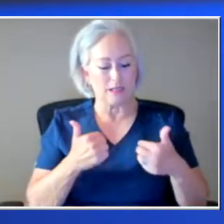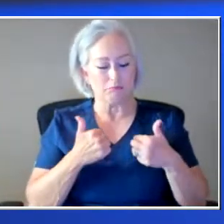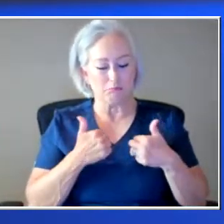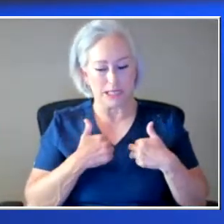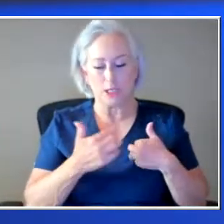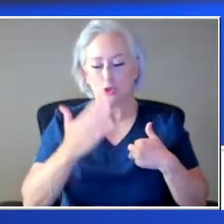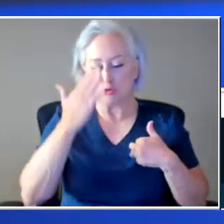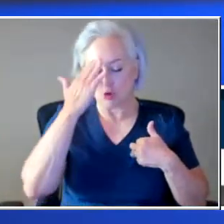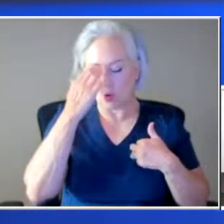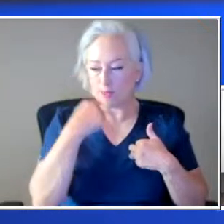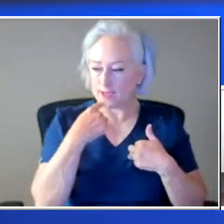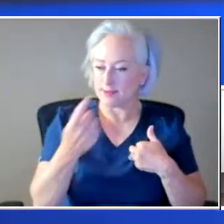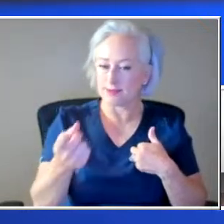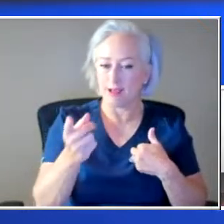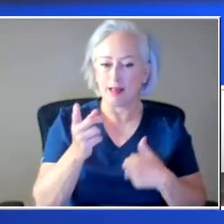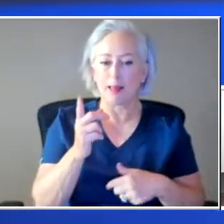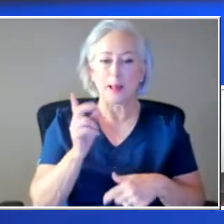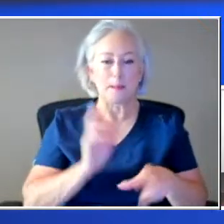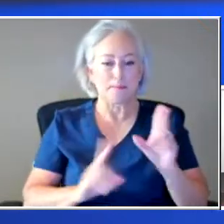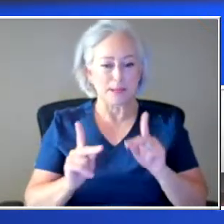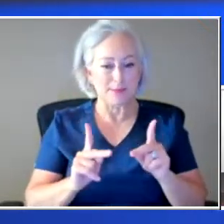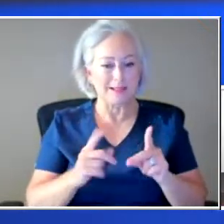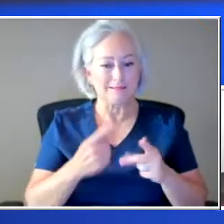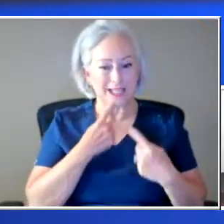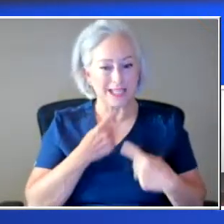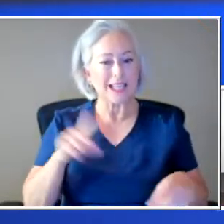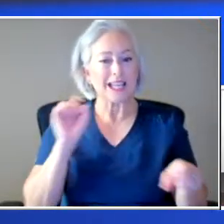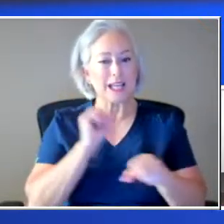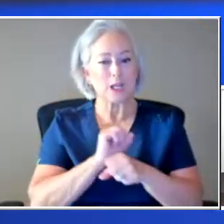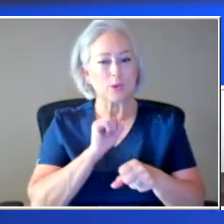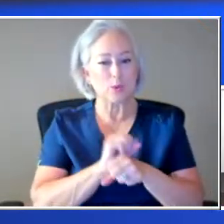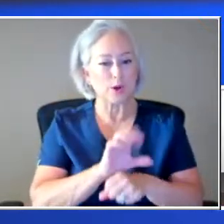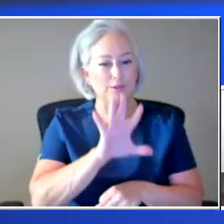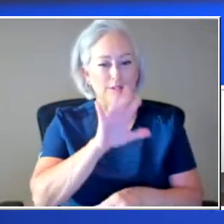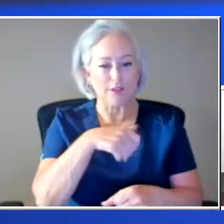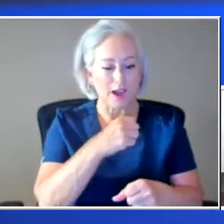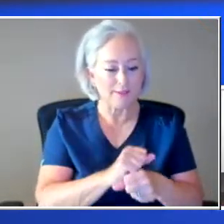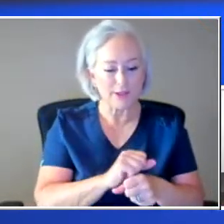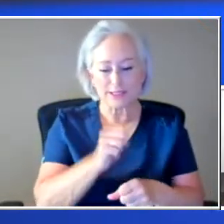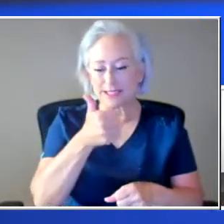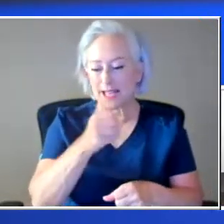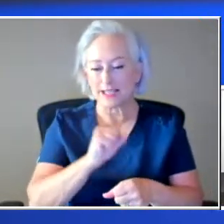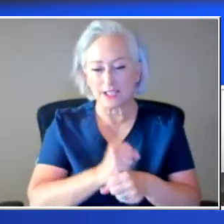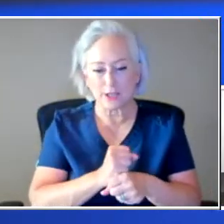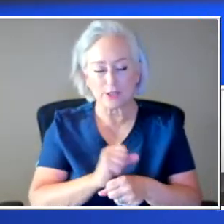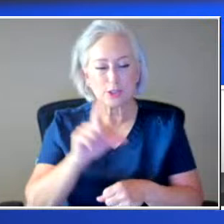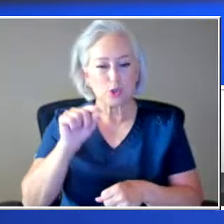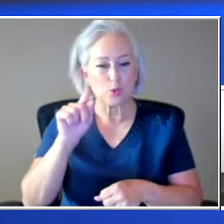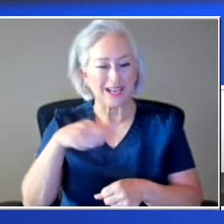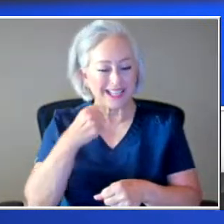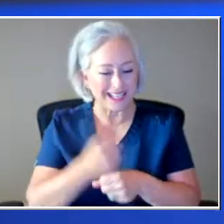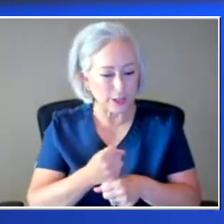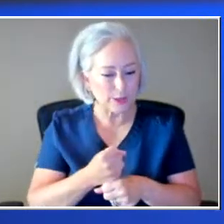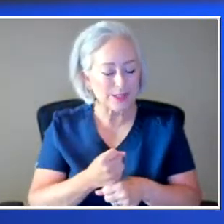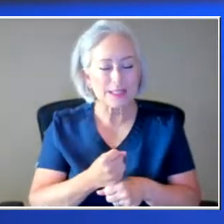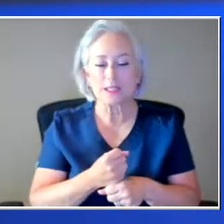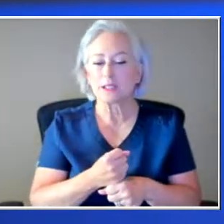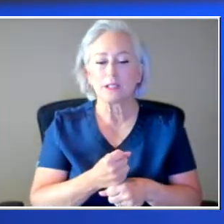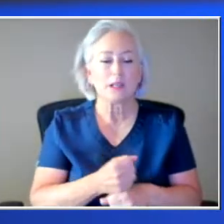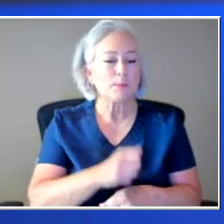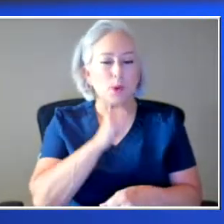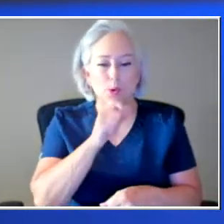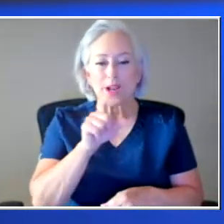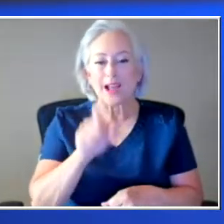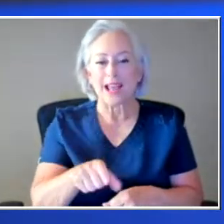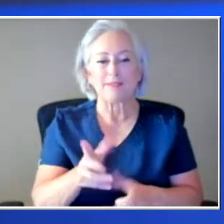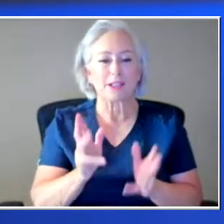it worked for 5 years, 10 years, 20 years. But we're no longer having conversations about how much time they